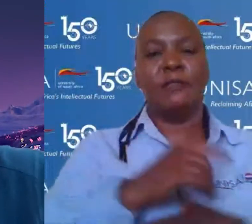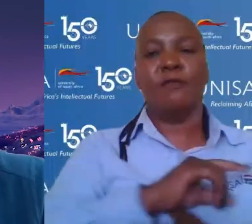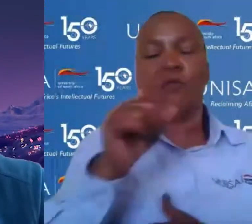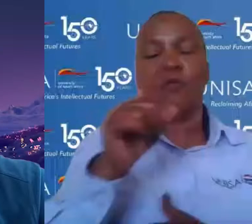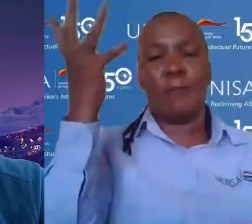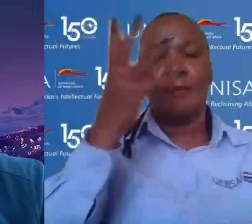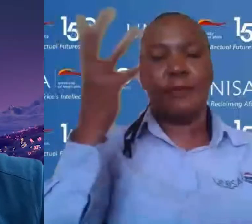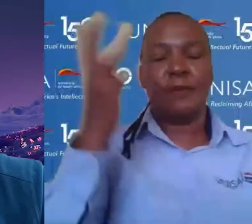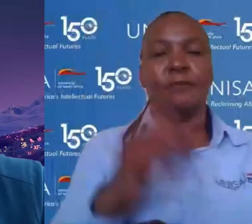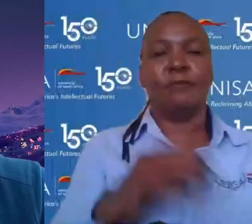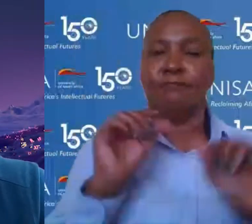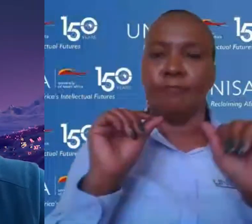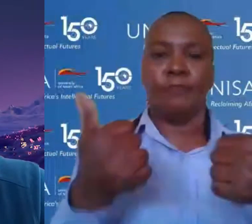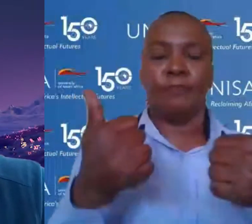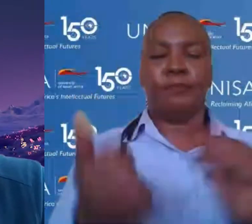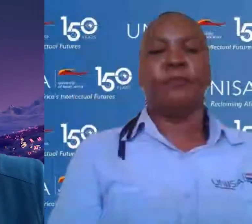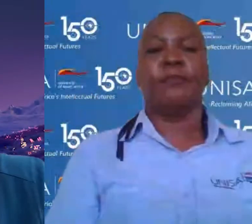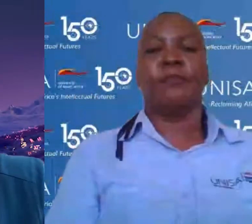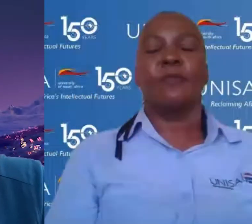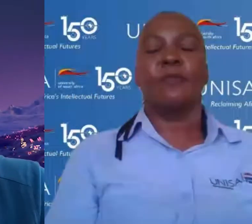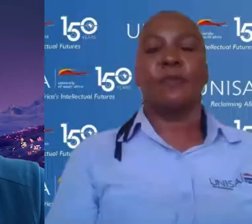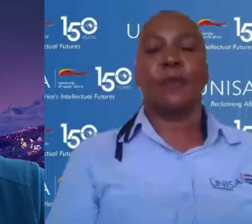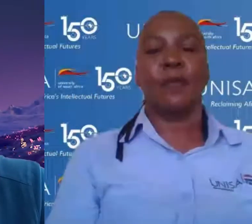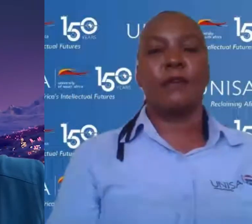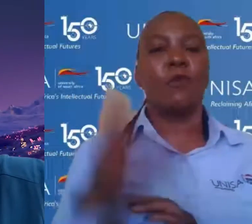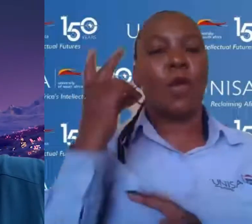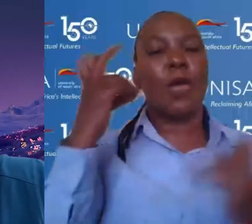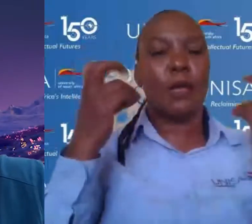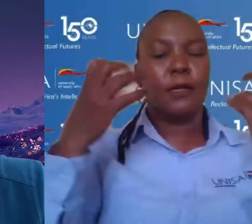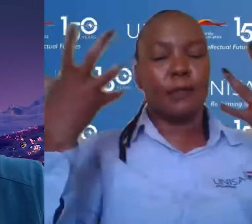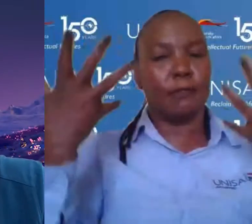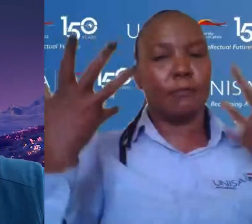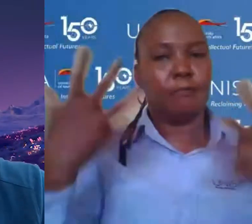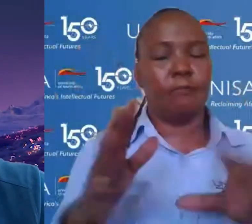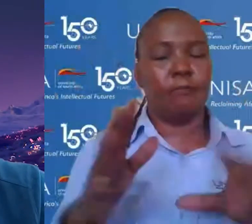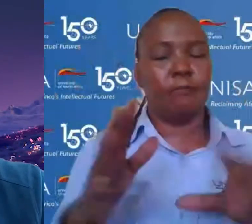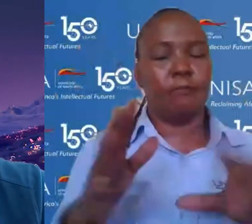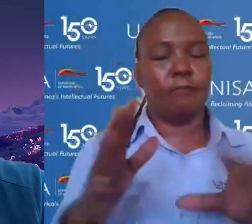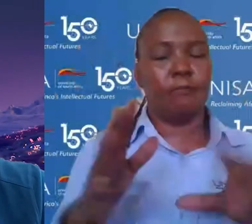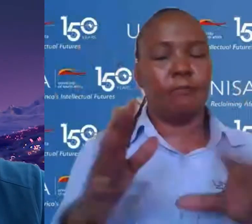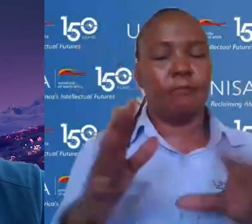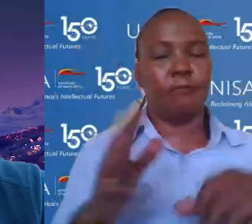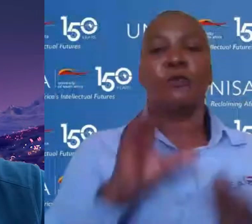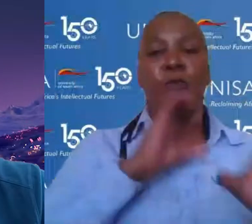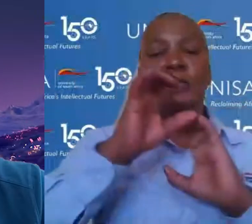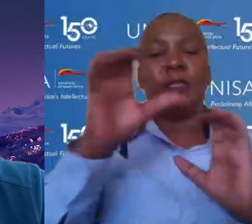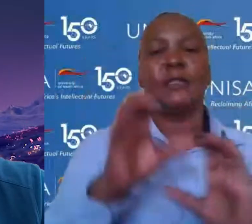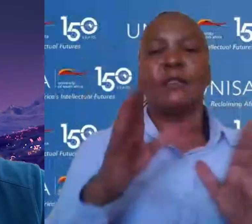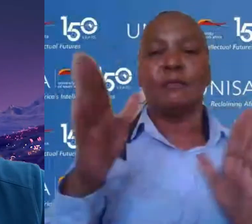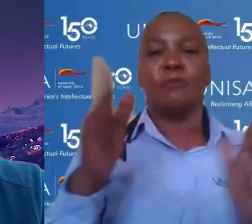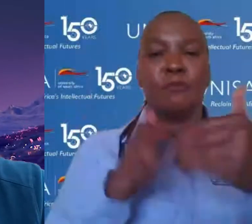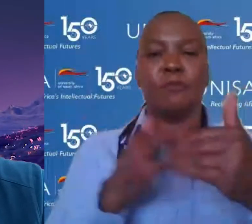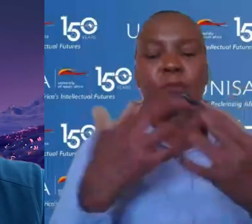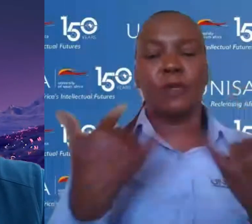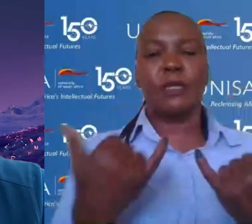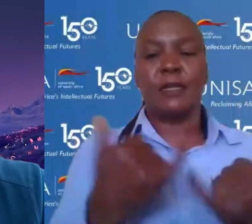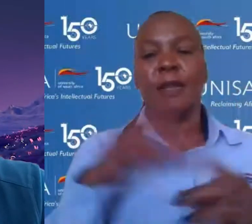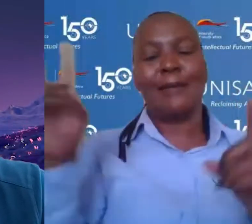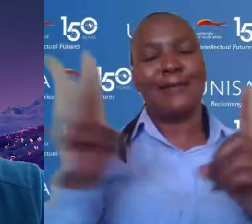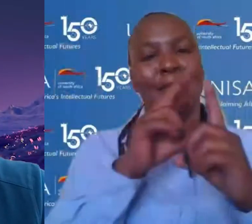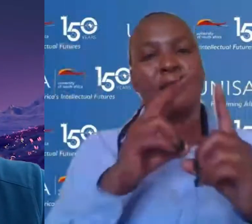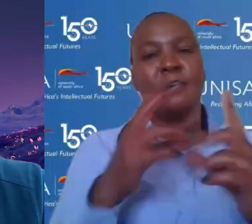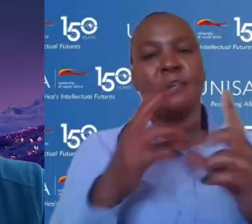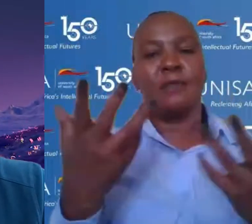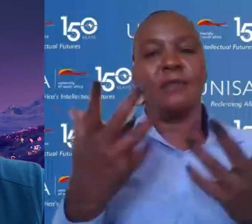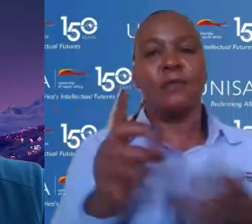right, so you have heard about that. I've opened up the chat. Let's see what you have